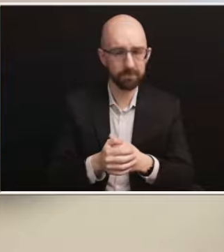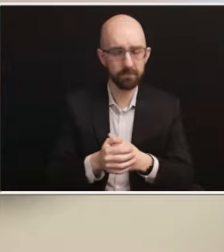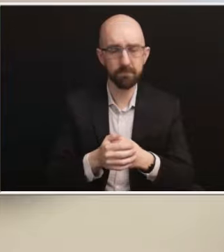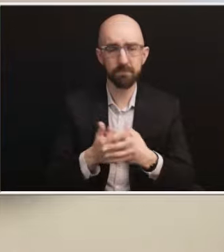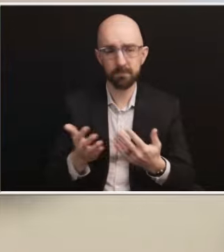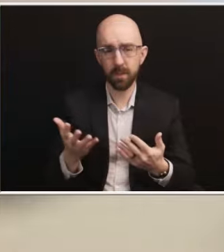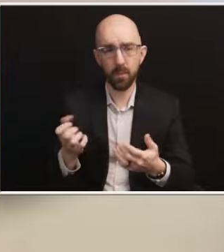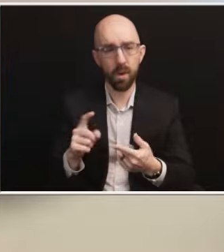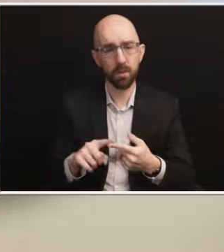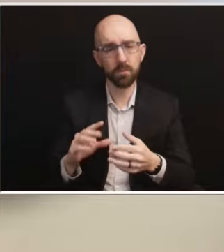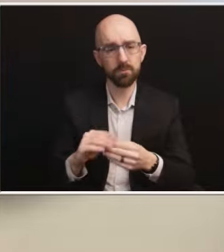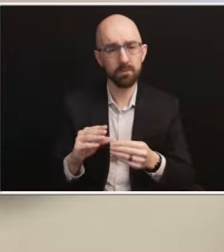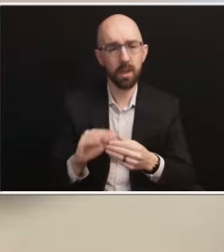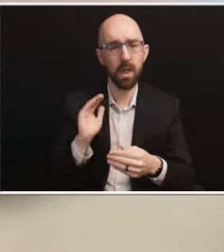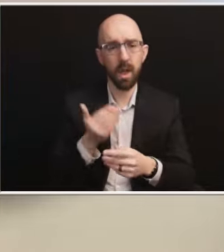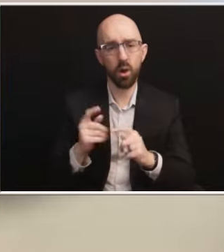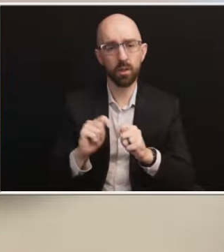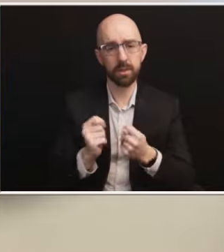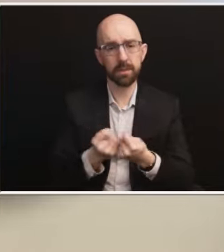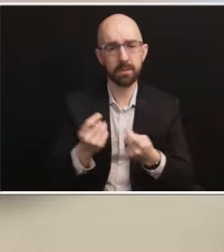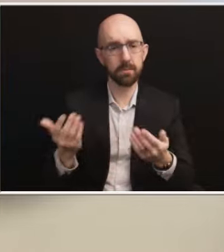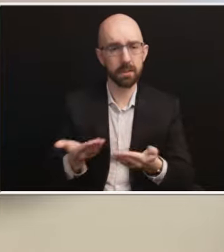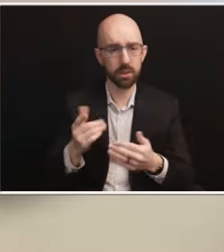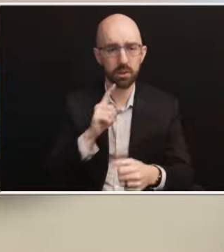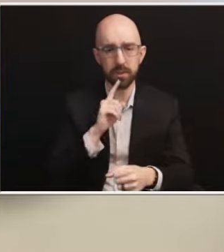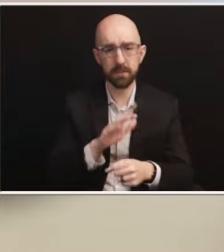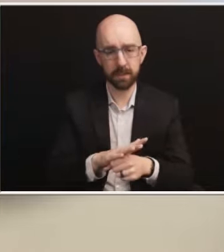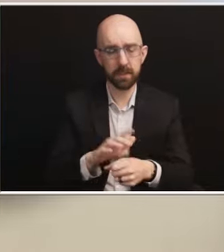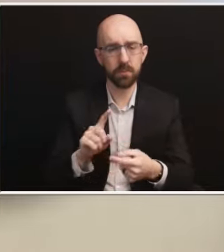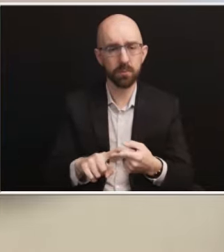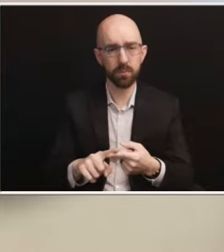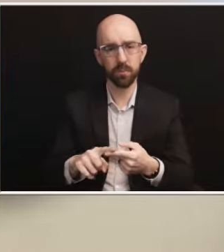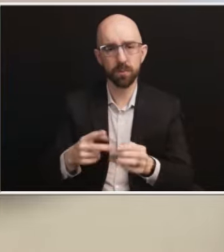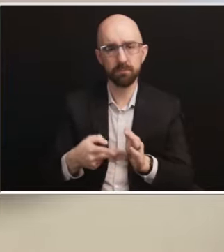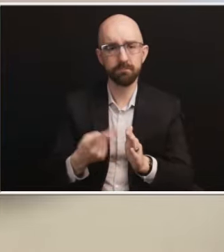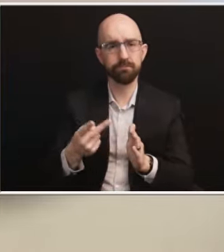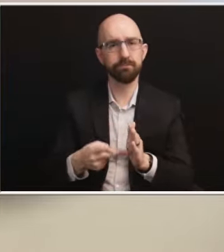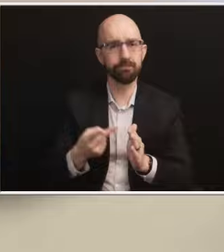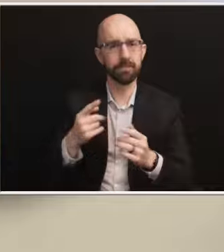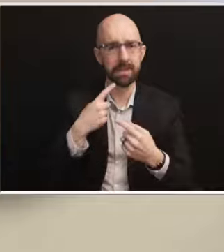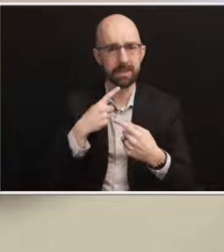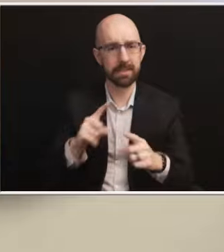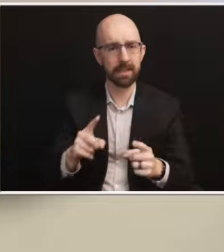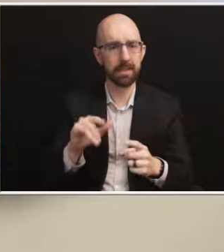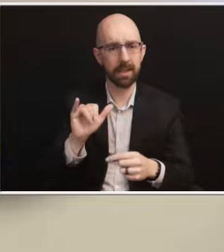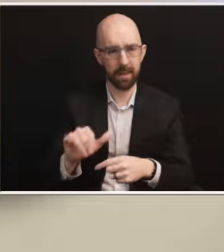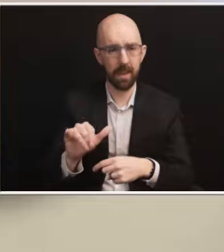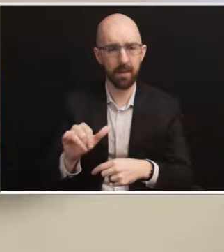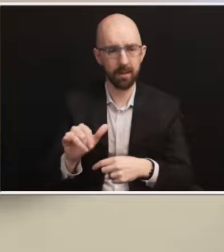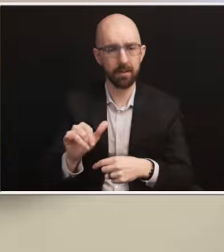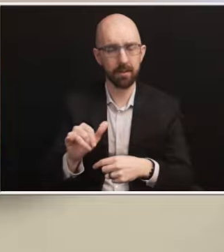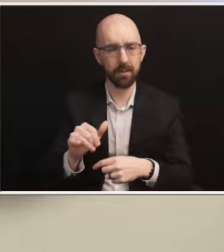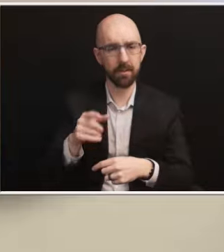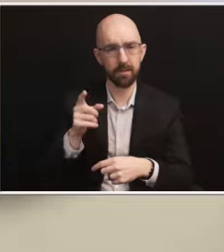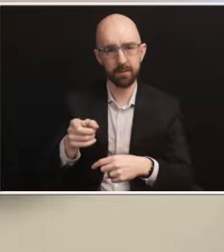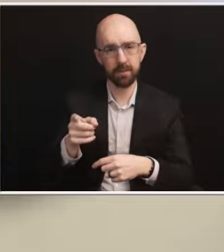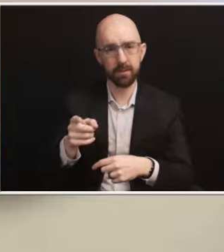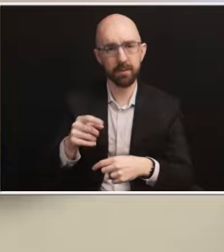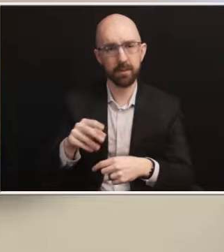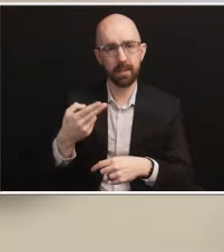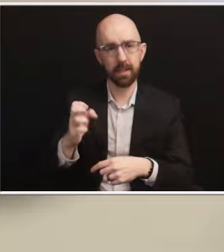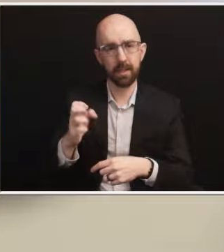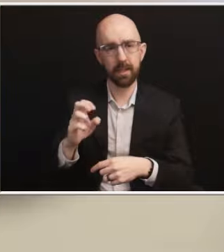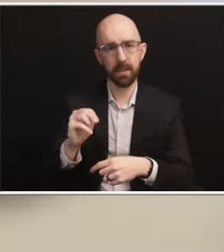Just wanted to say our team here is committed to replicate the success that the hematology and BMT team